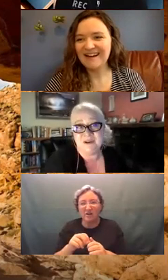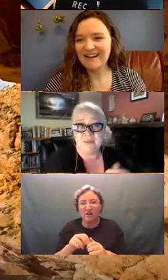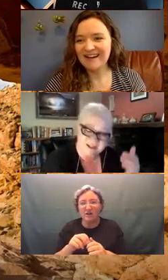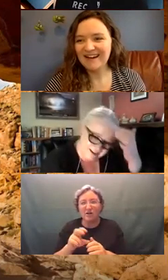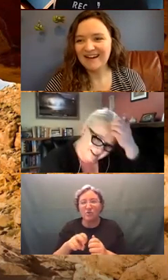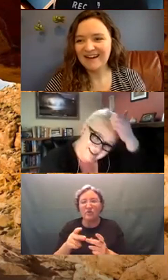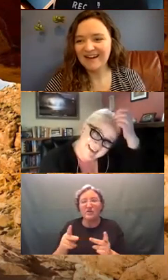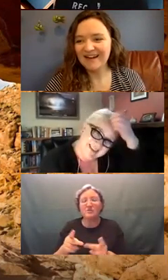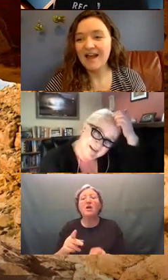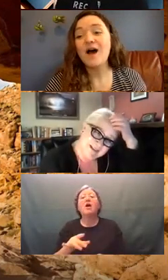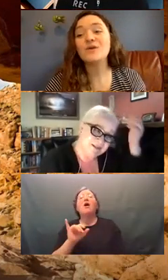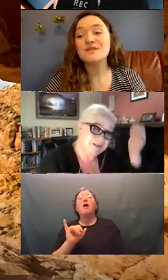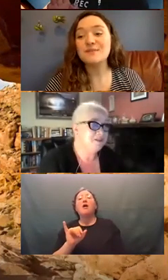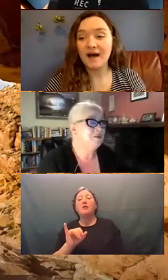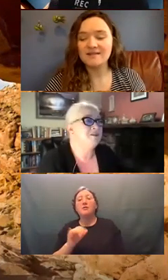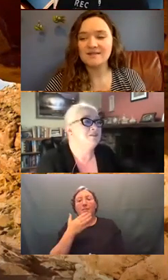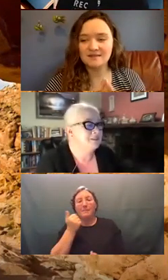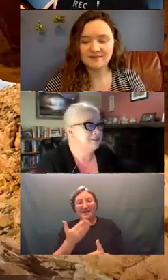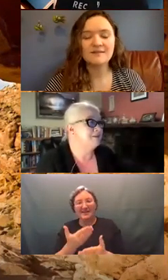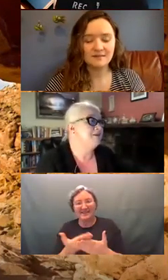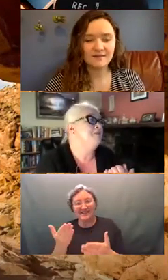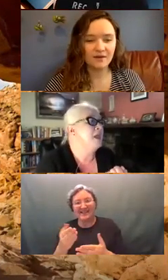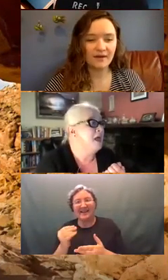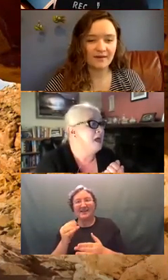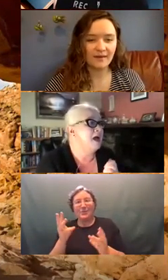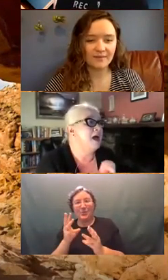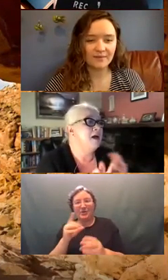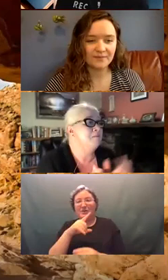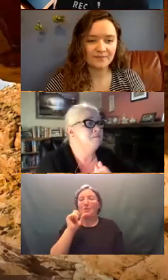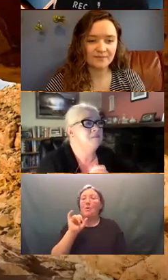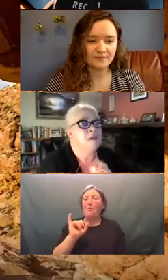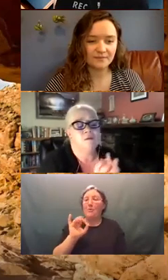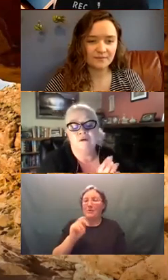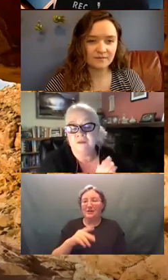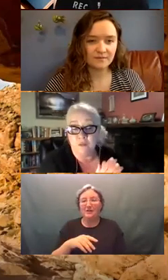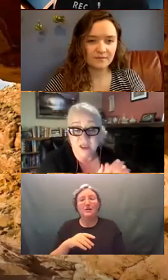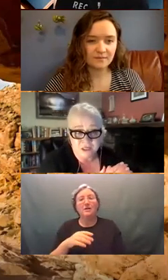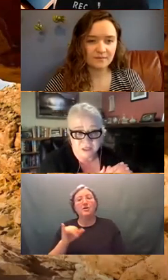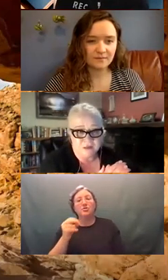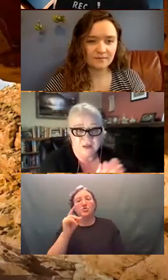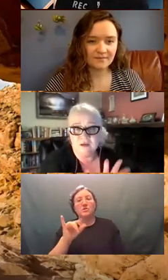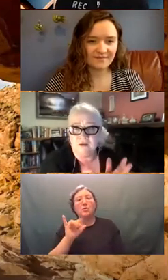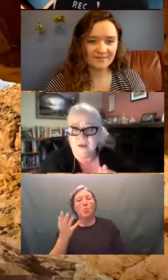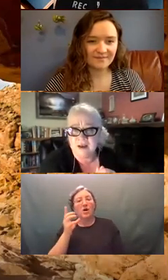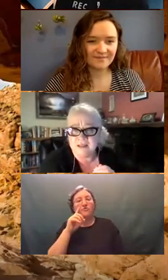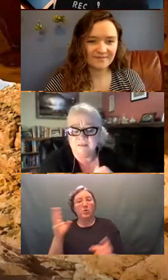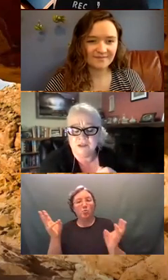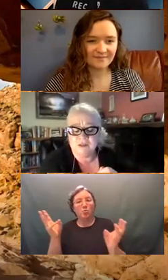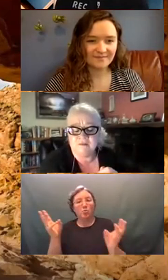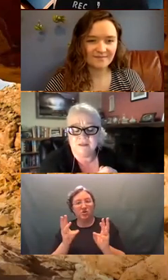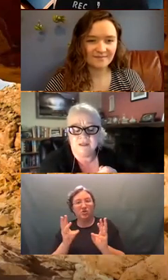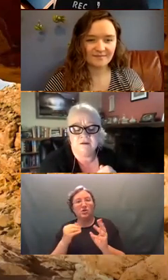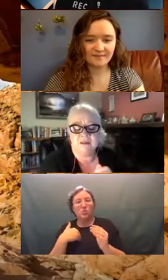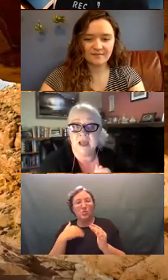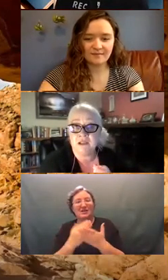spots. to do in winter. The best thing to do in the winter and the summer. Okay. Well, for the winter, and you kind of had some pictures